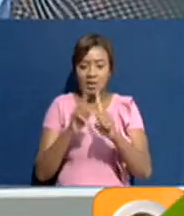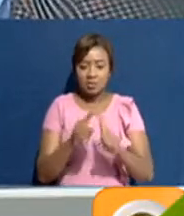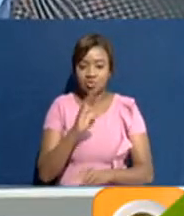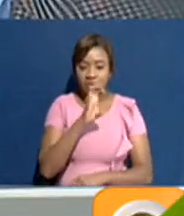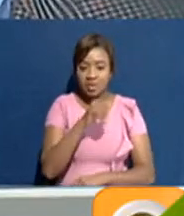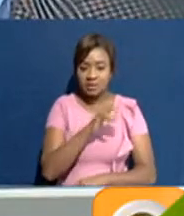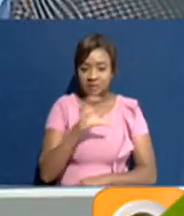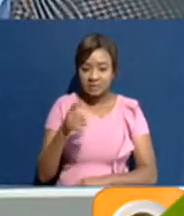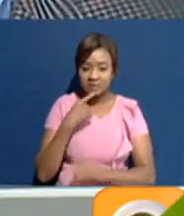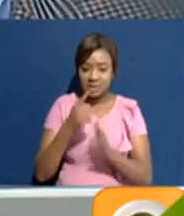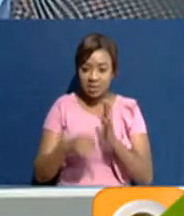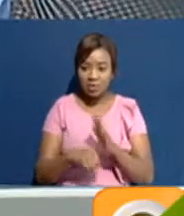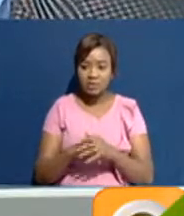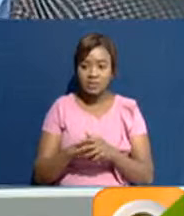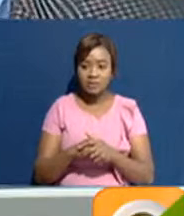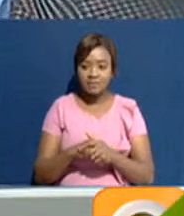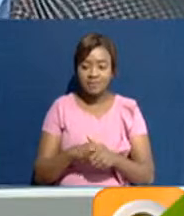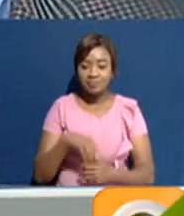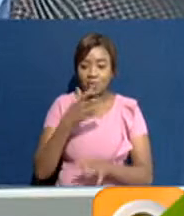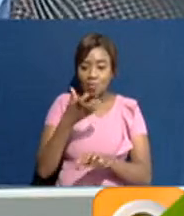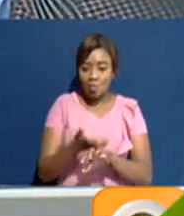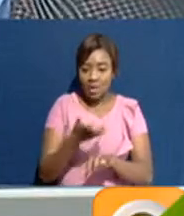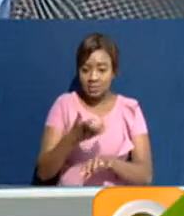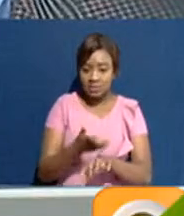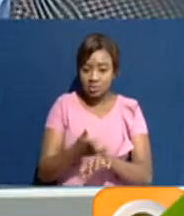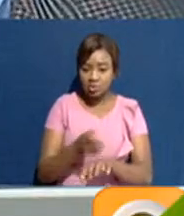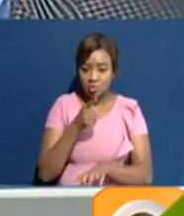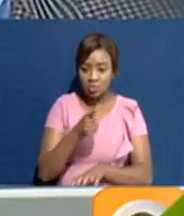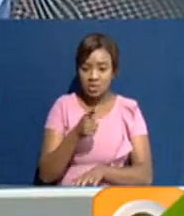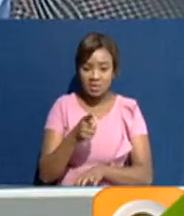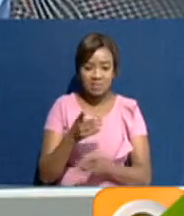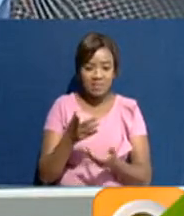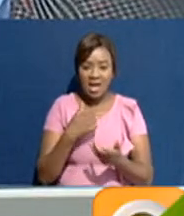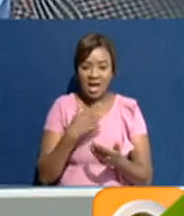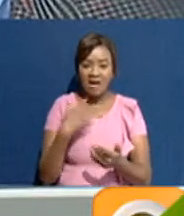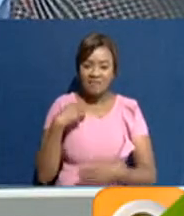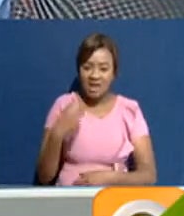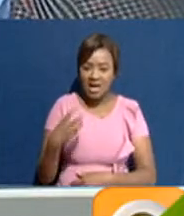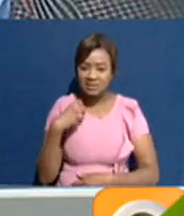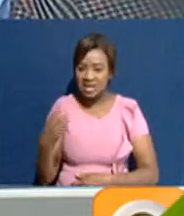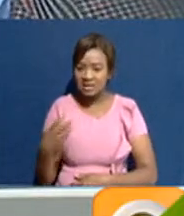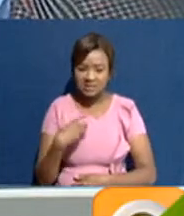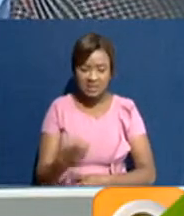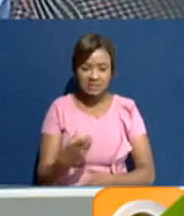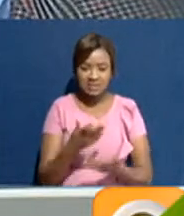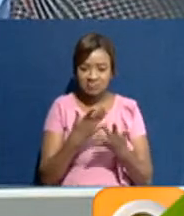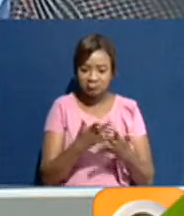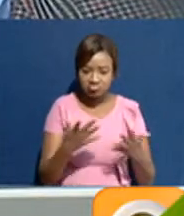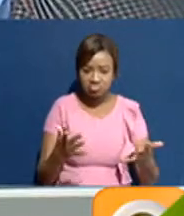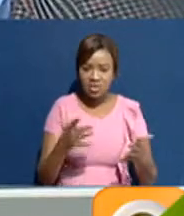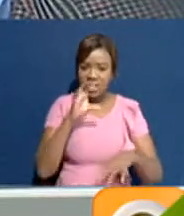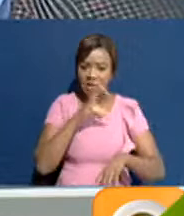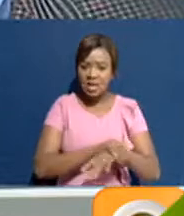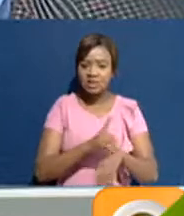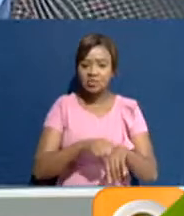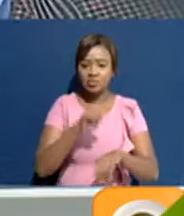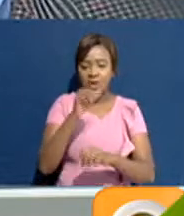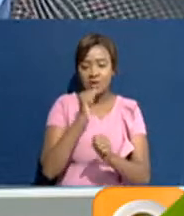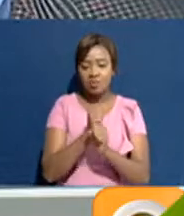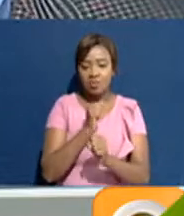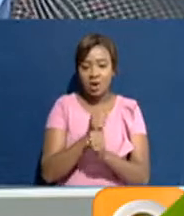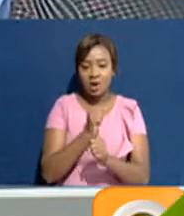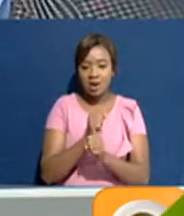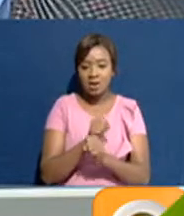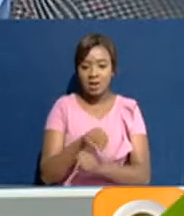the anti-corruption body says that Waititu has unexplained assets that they claim he got while serving as